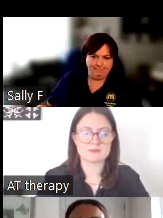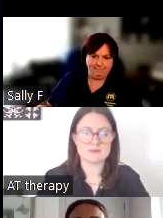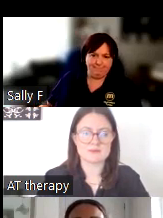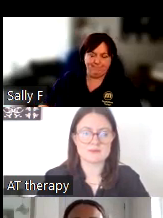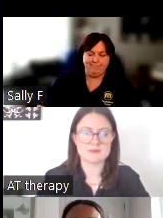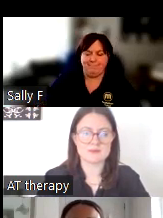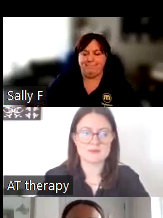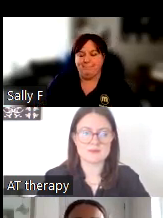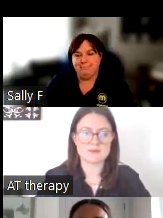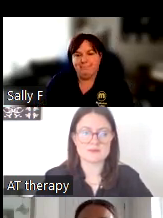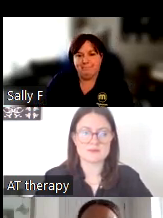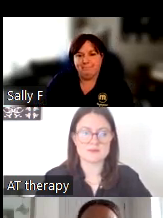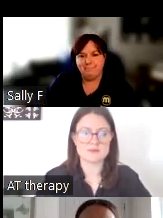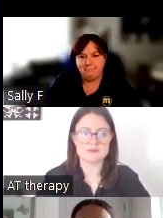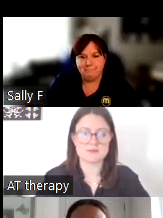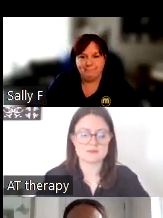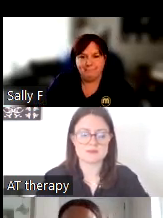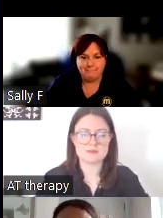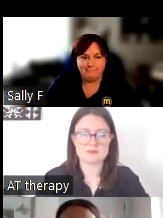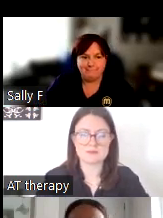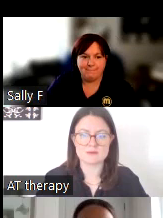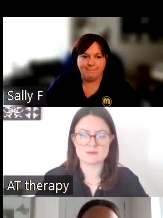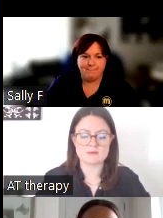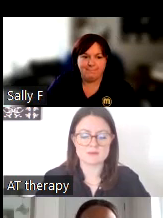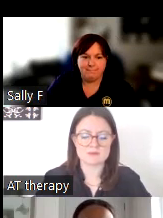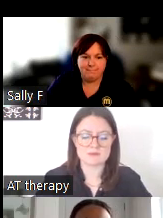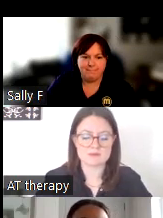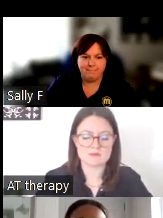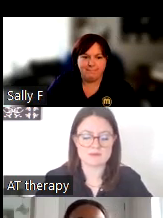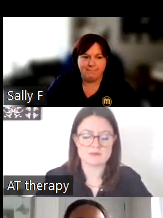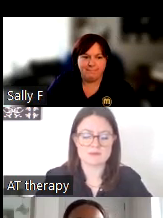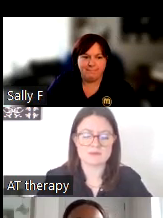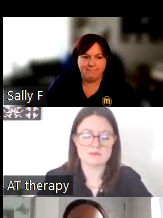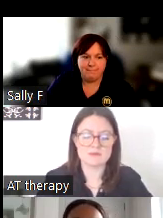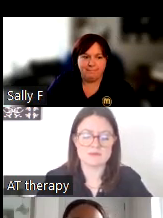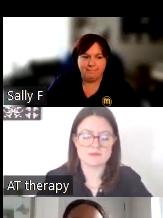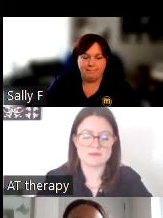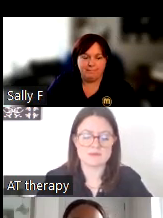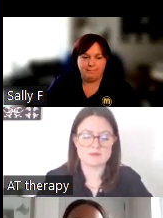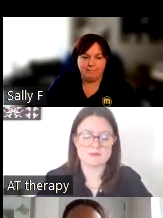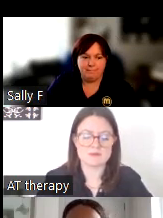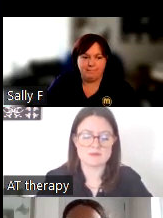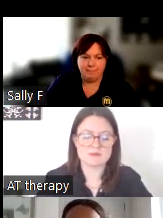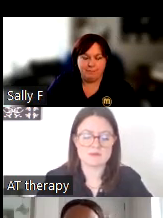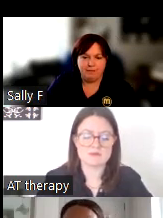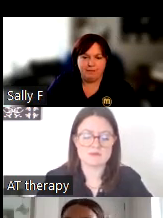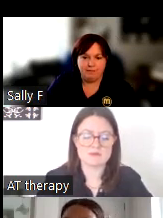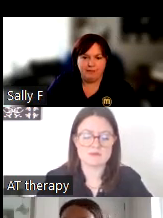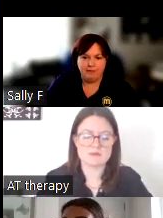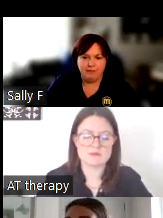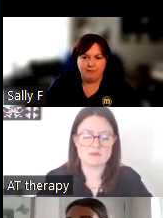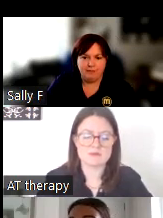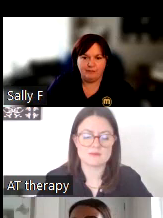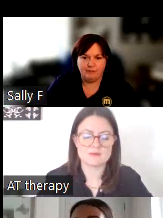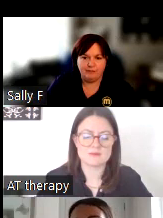signing in the dining room, on the bus, in the playground. Schools would often do things like we put